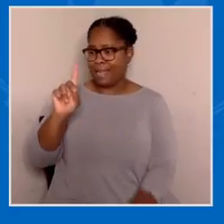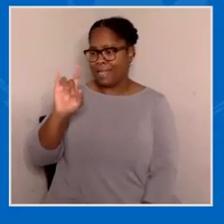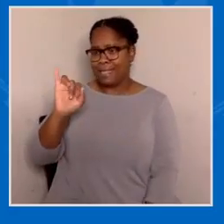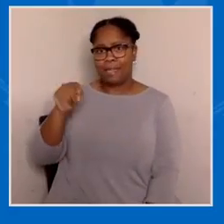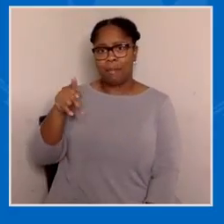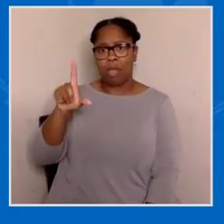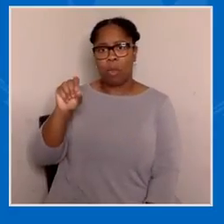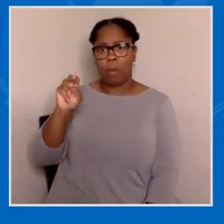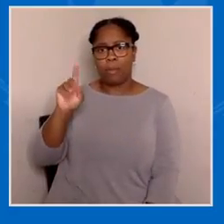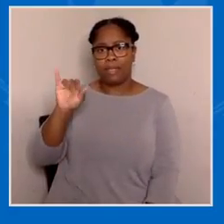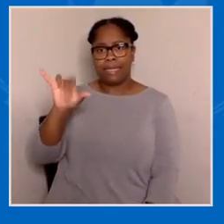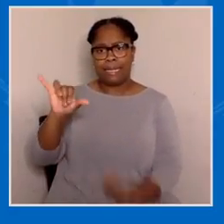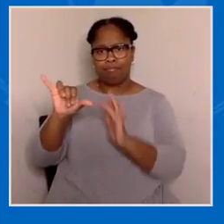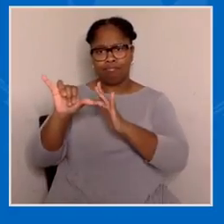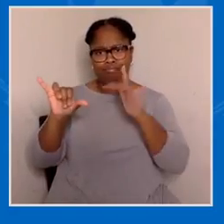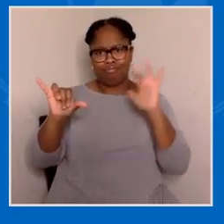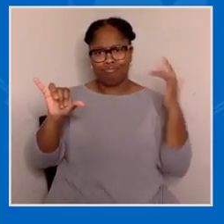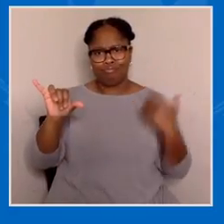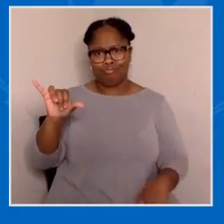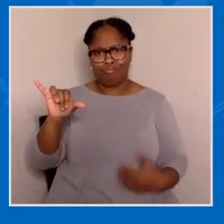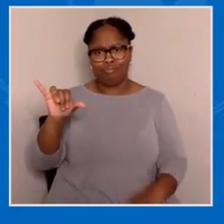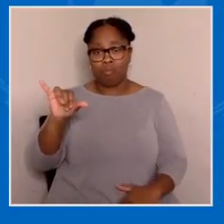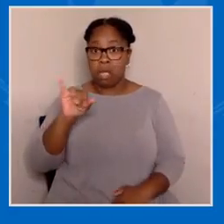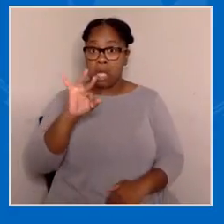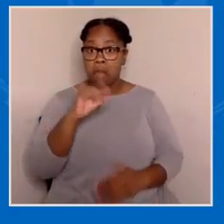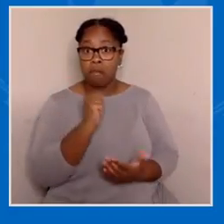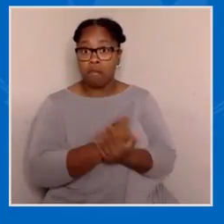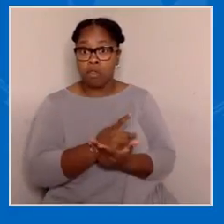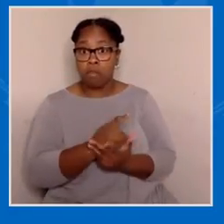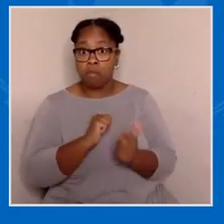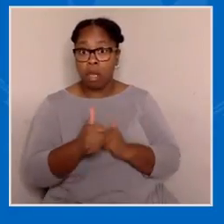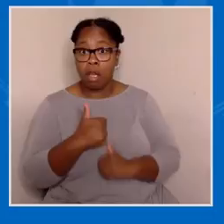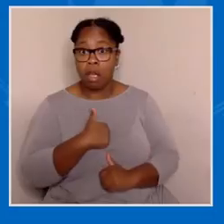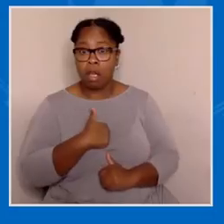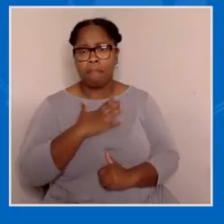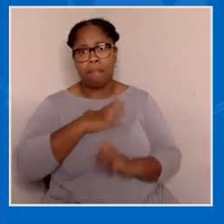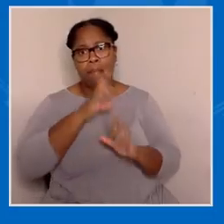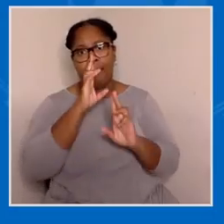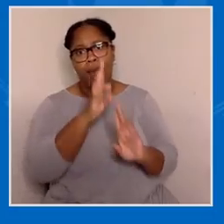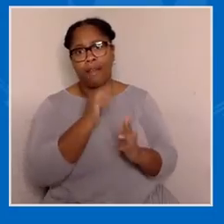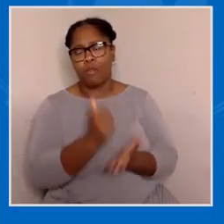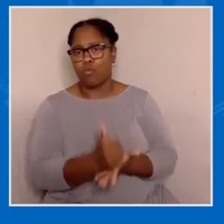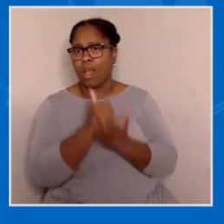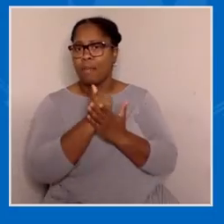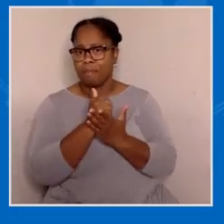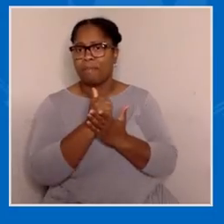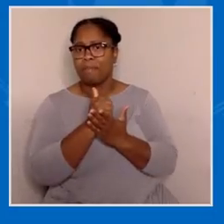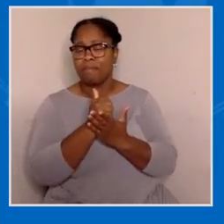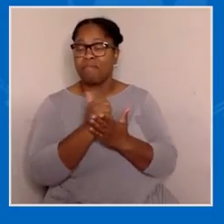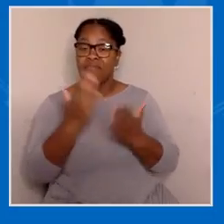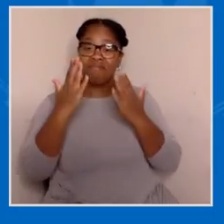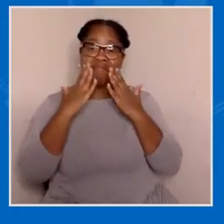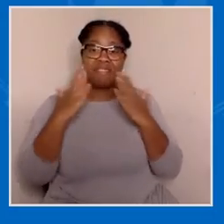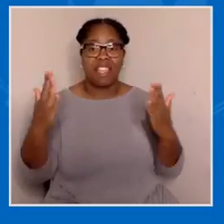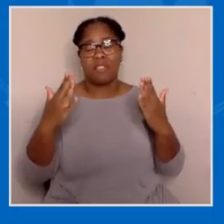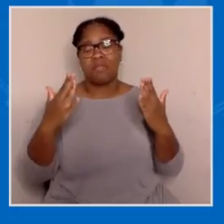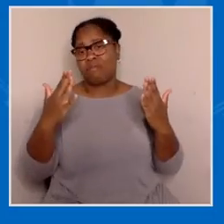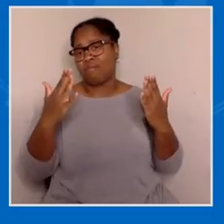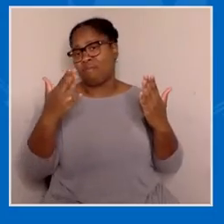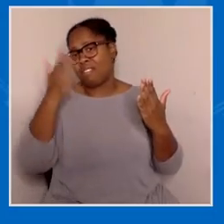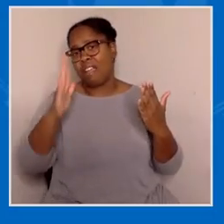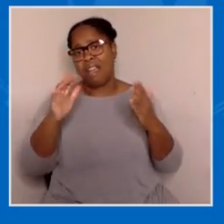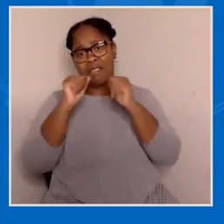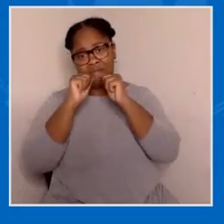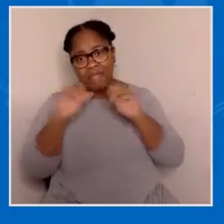confirmed, it will be the honor of my life to help guide them. And so thank you all, and may God bless